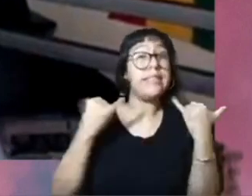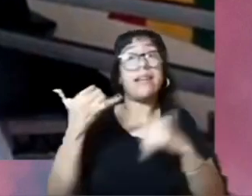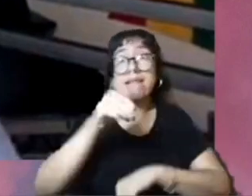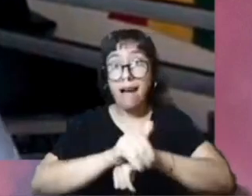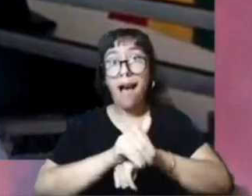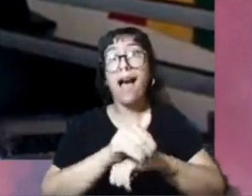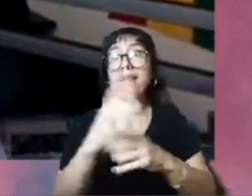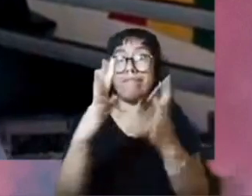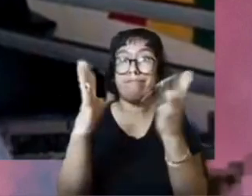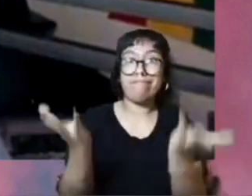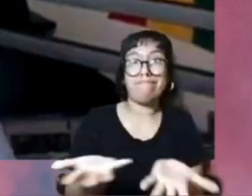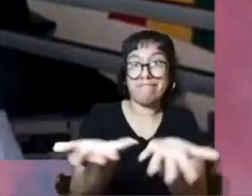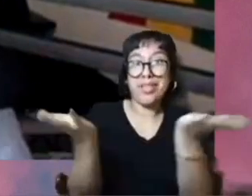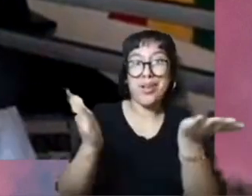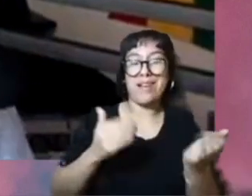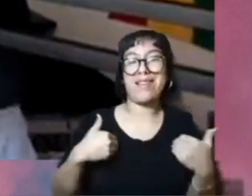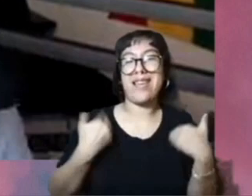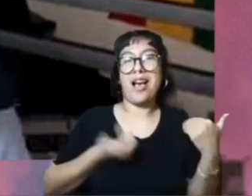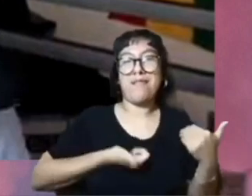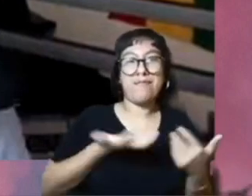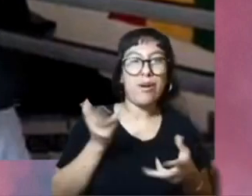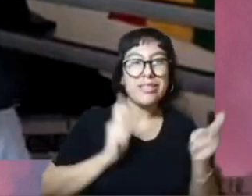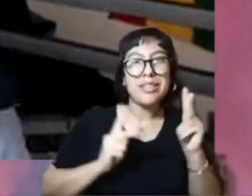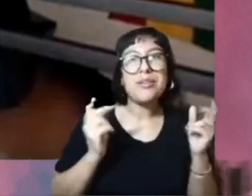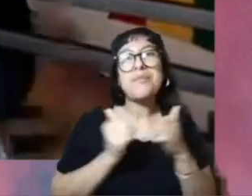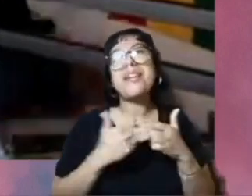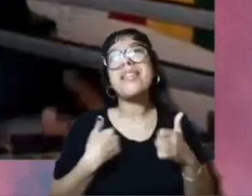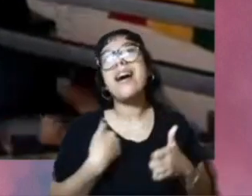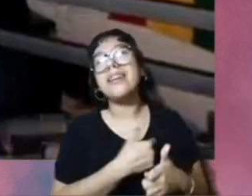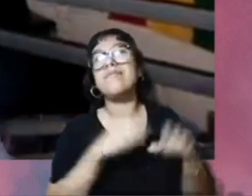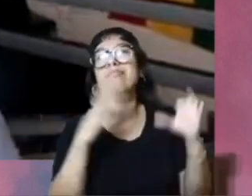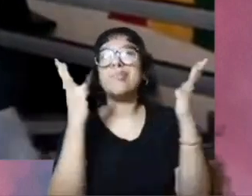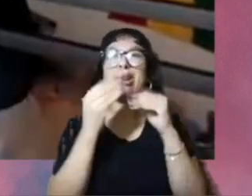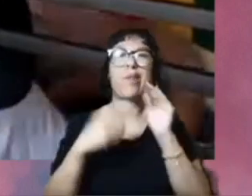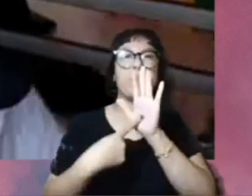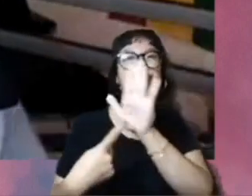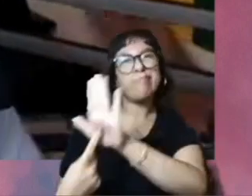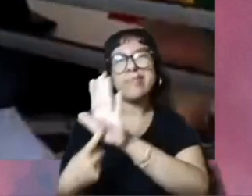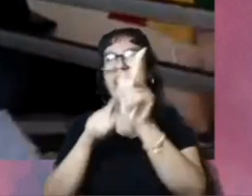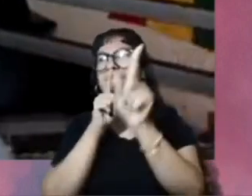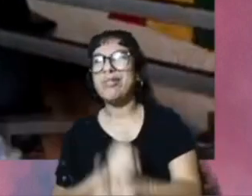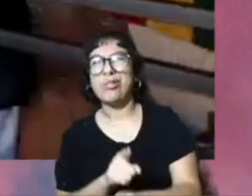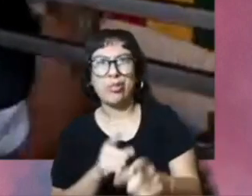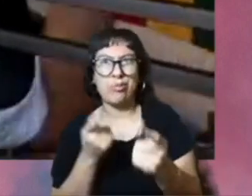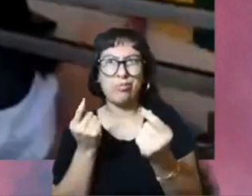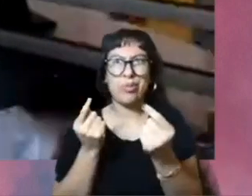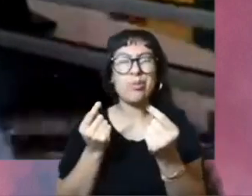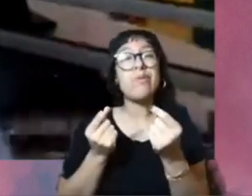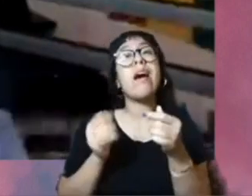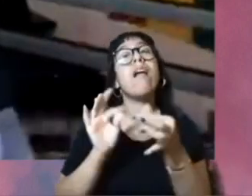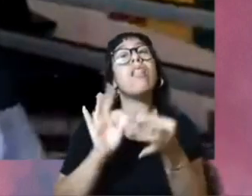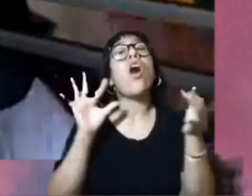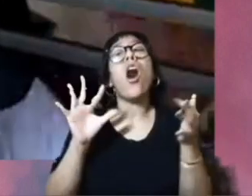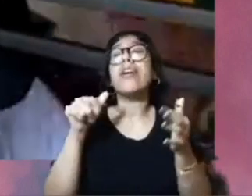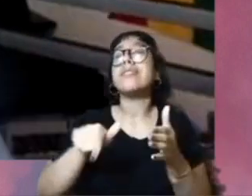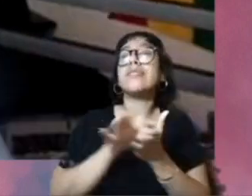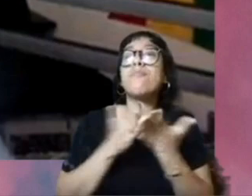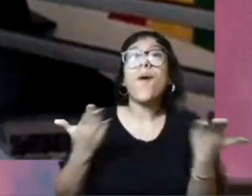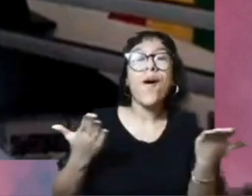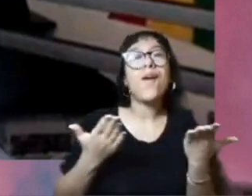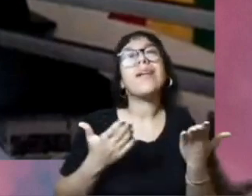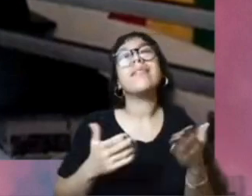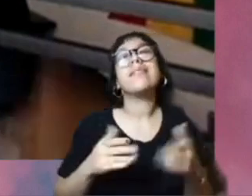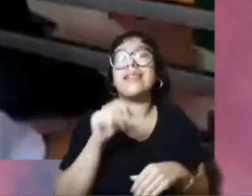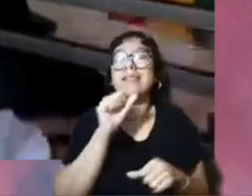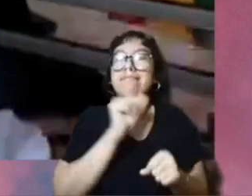in the virtual building, and some incredible feature performers to help us answer that question and launch the release of this anthology, this labor